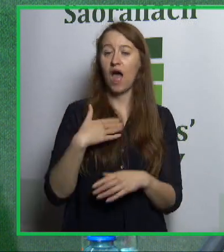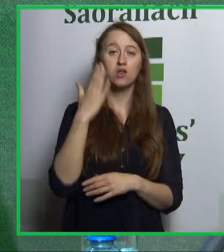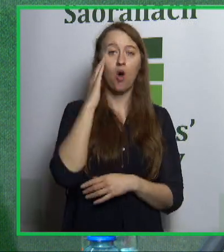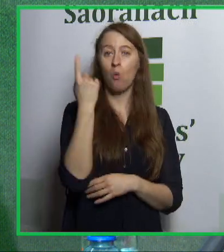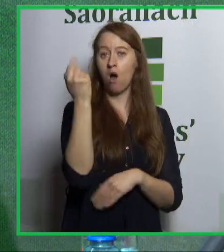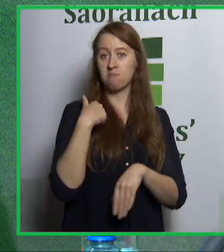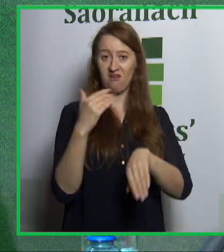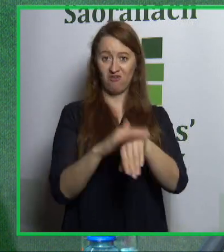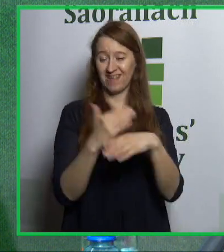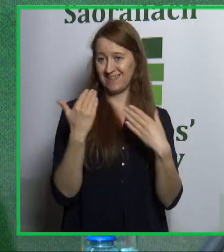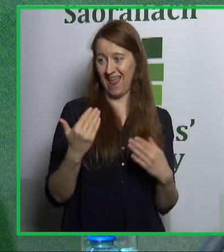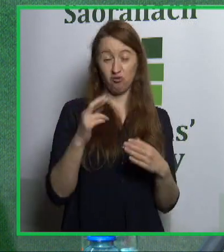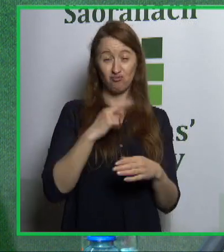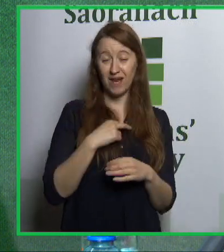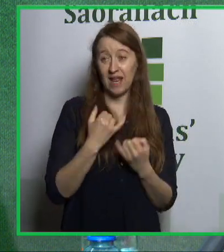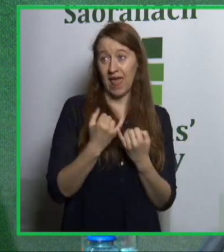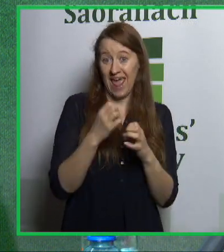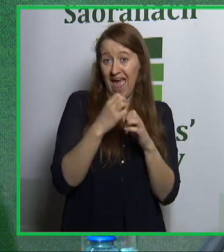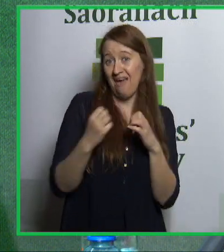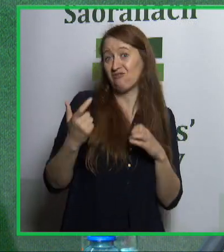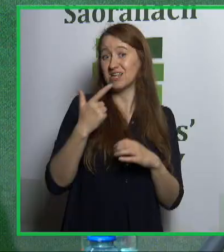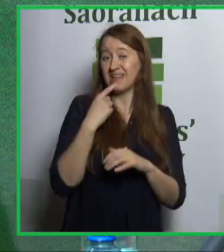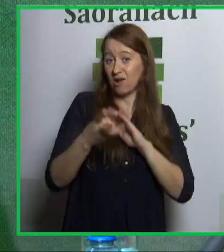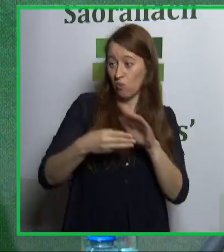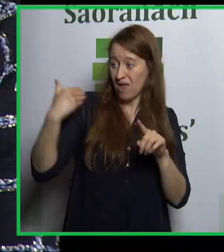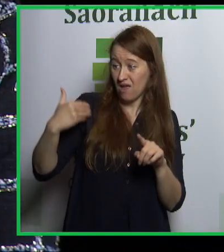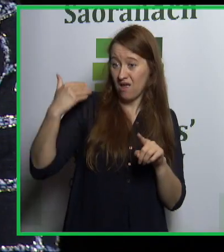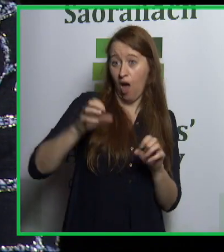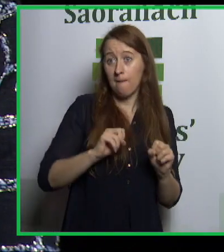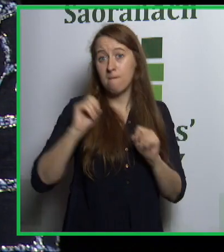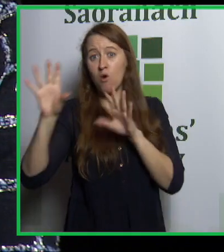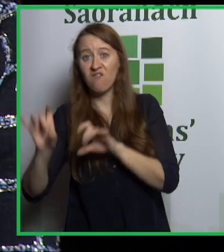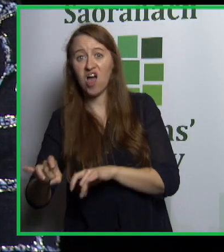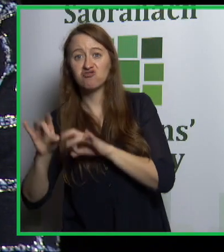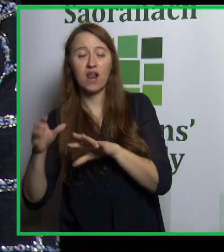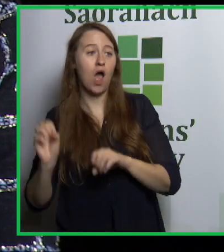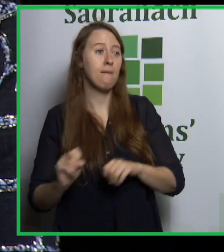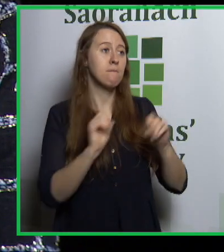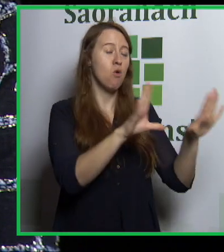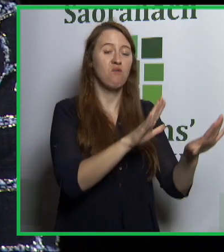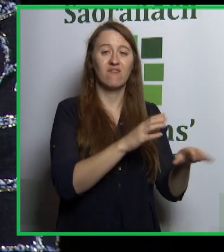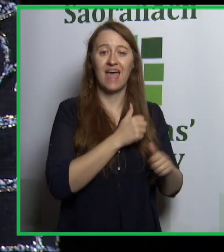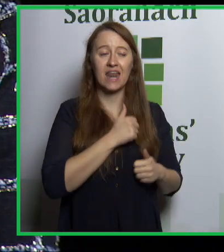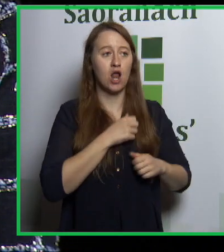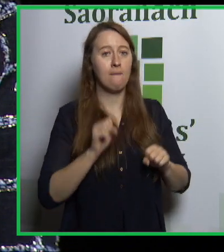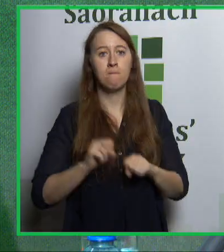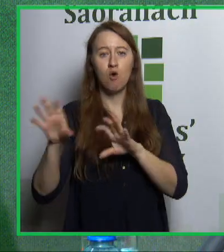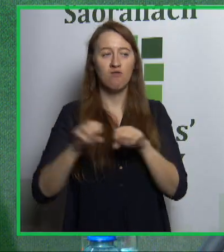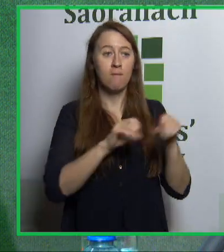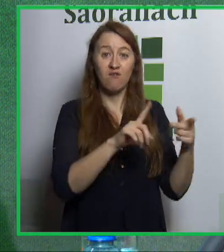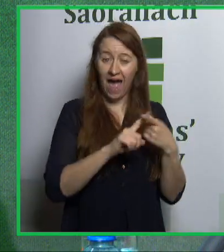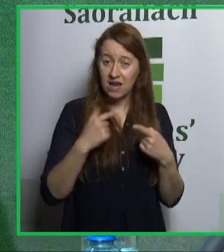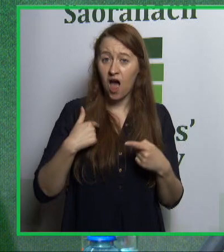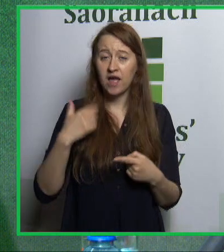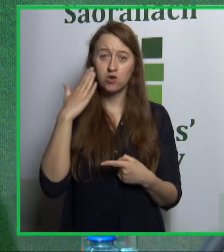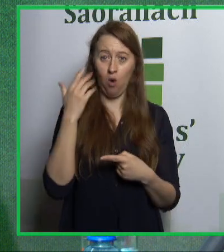to Australia or America or Canada, and I've already lost two very close friends of mine to drug-related deaths, not including my own